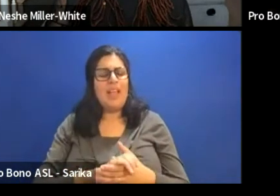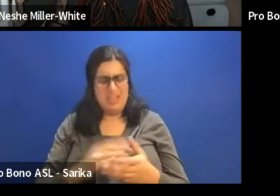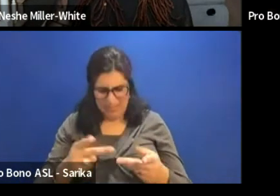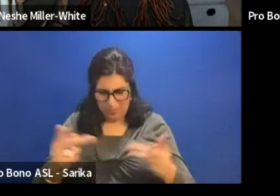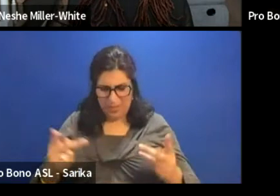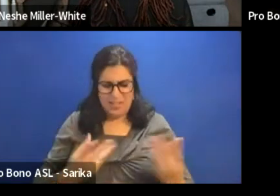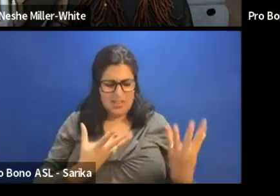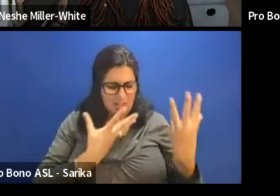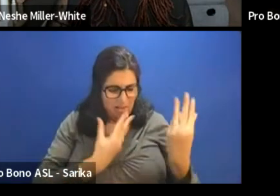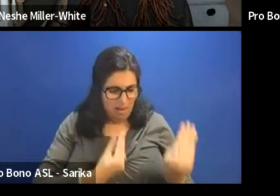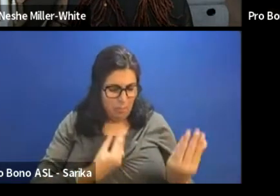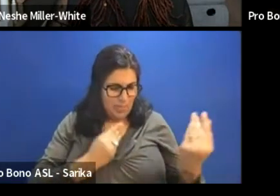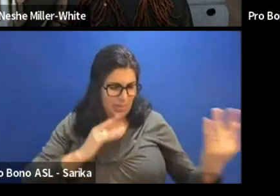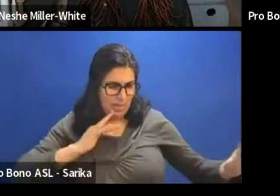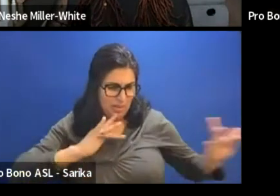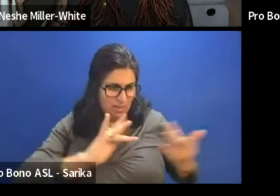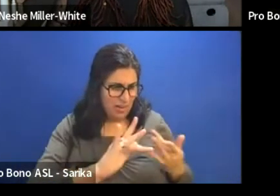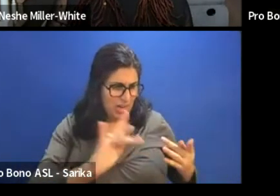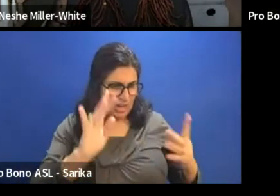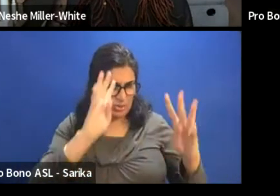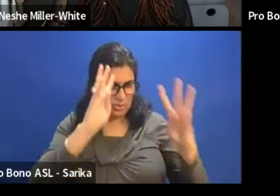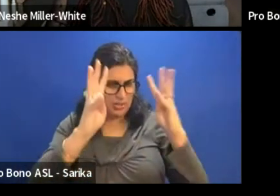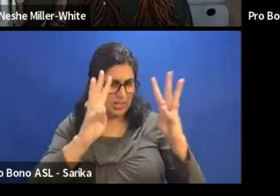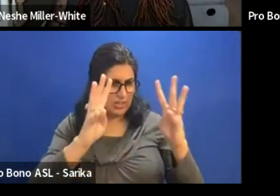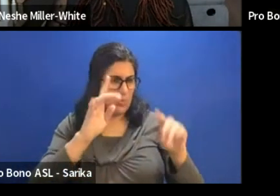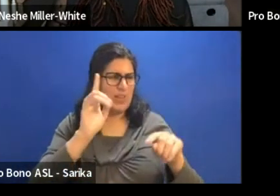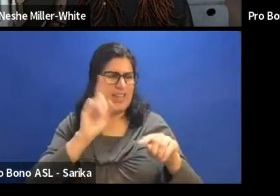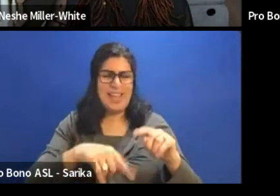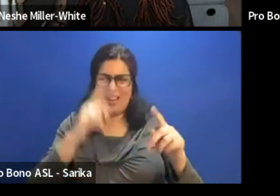creation, we can't find a way to be safe. Like, I cannot believe